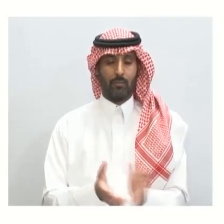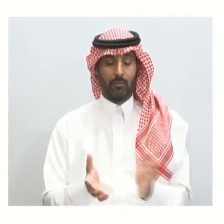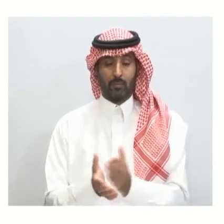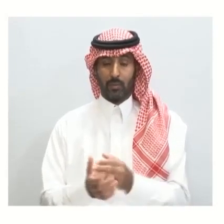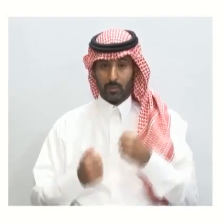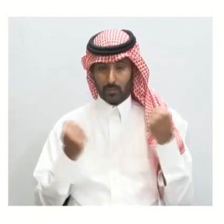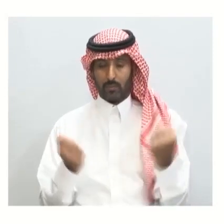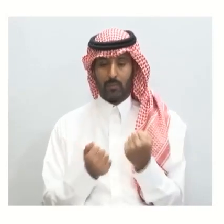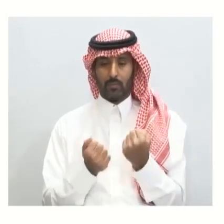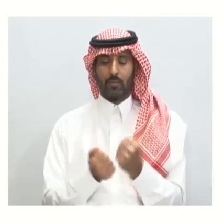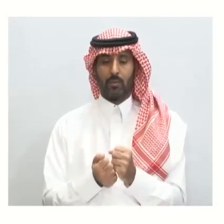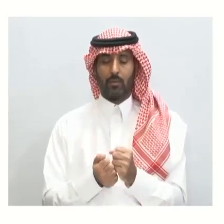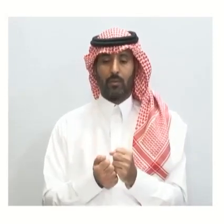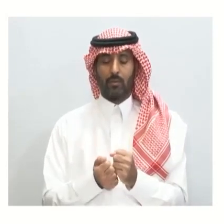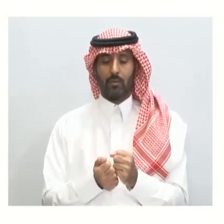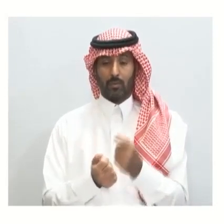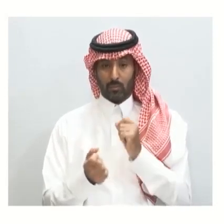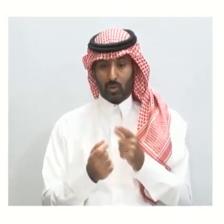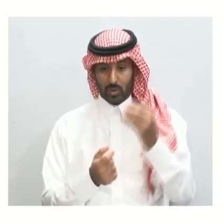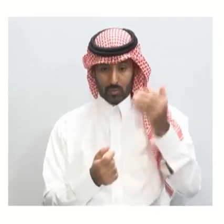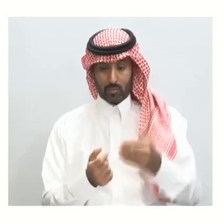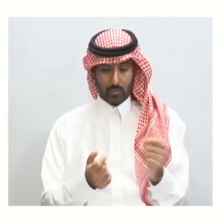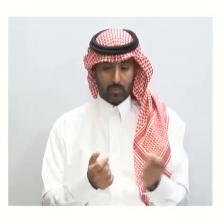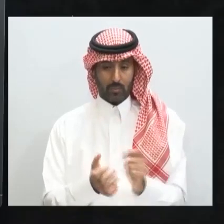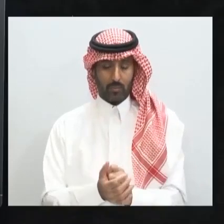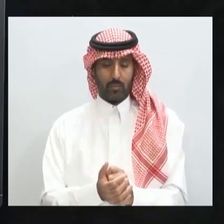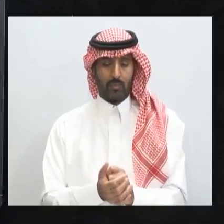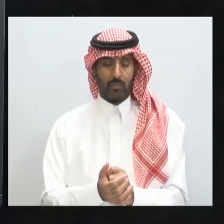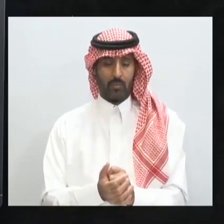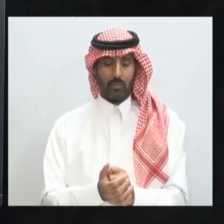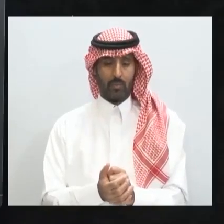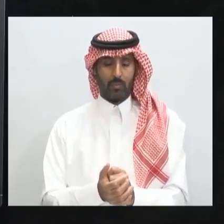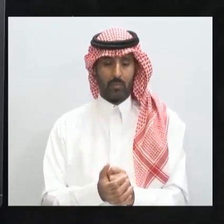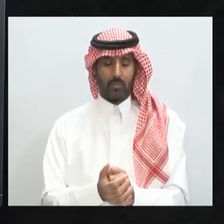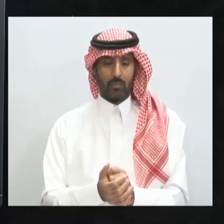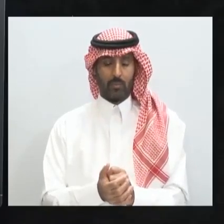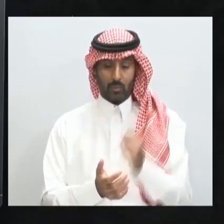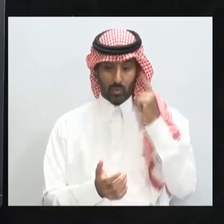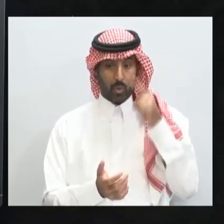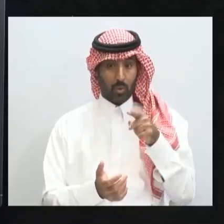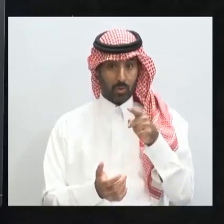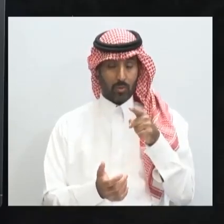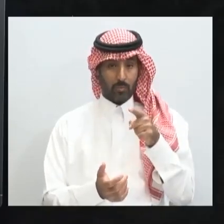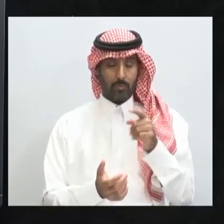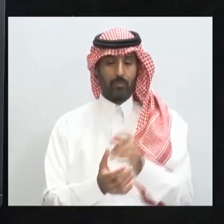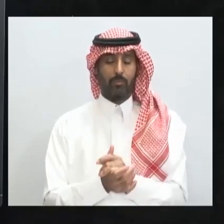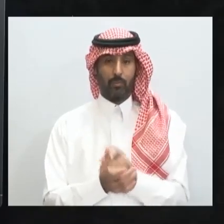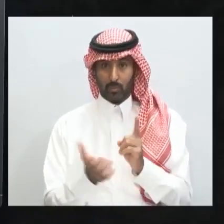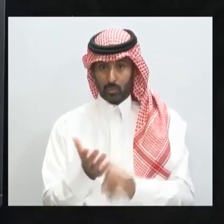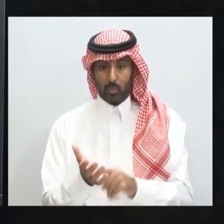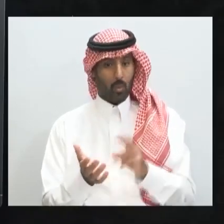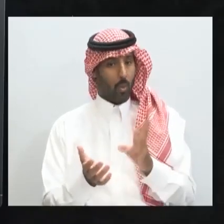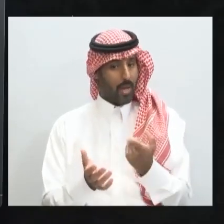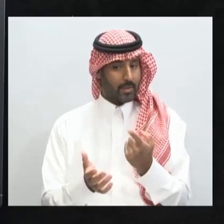the exercise. So let's just do it very quickly here. Now, you do have to know or be sure of